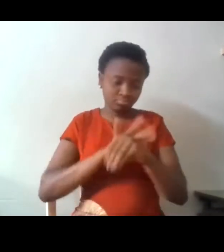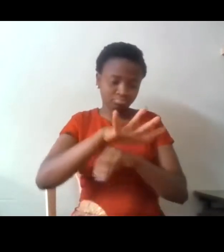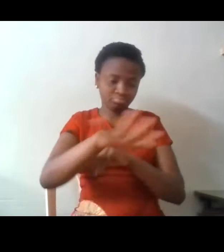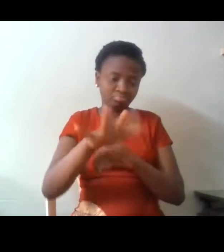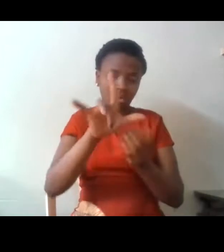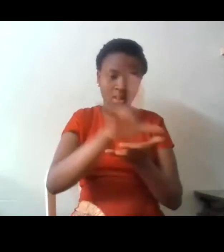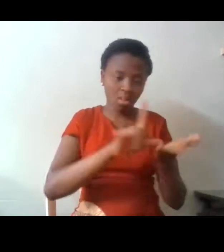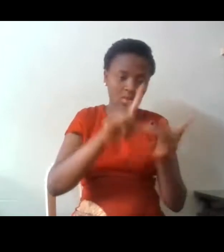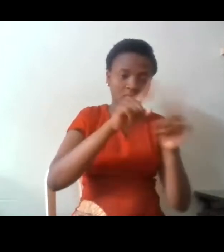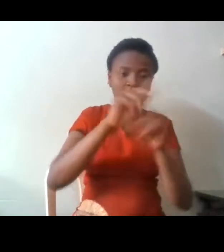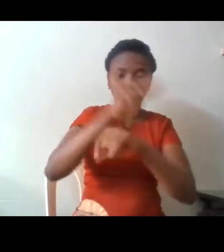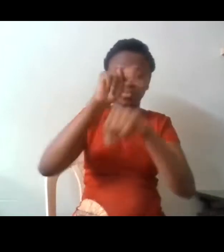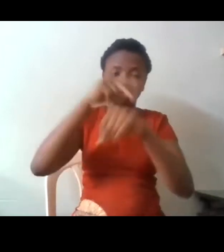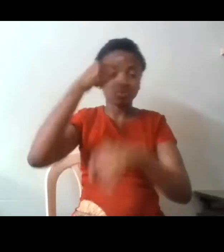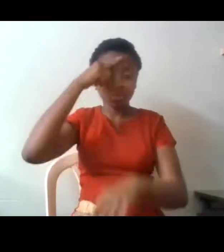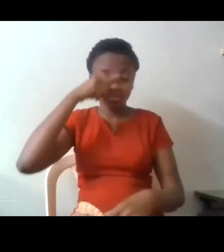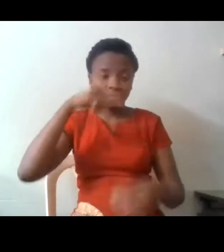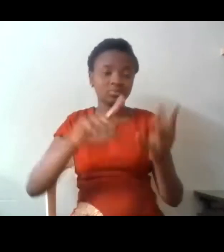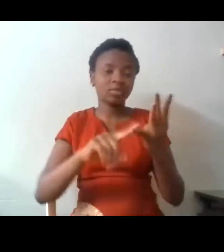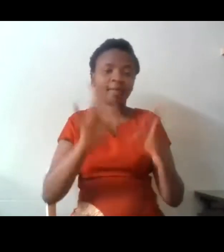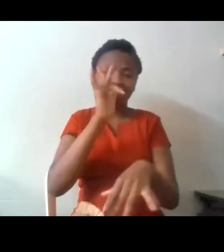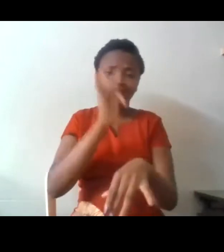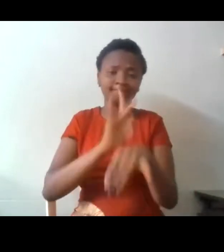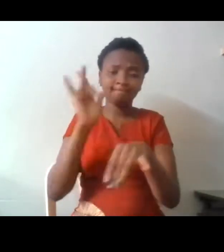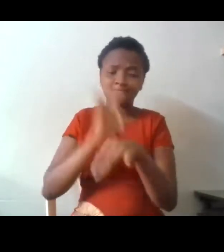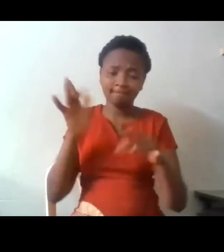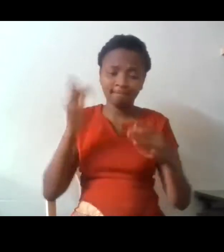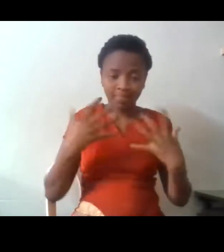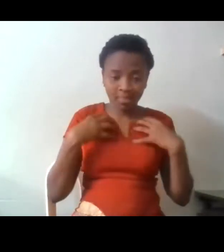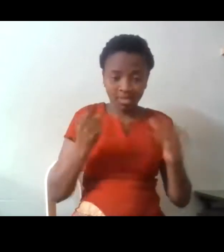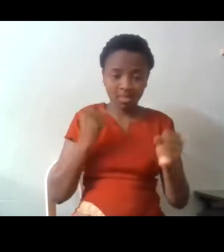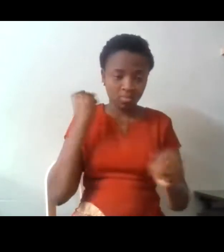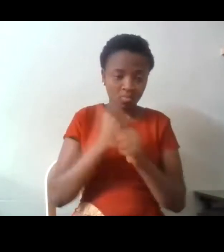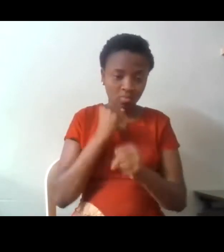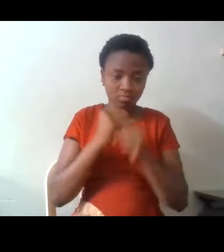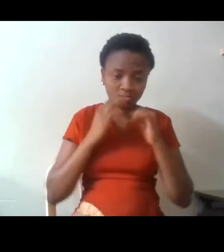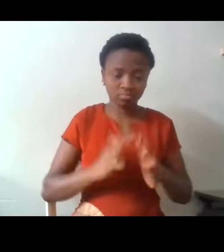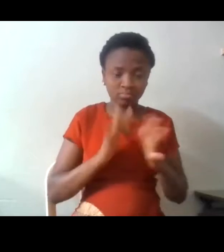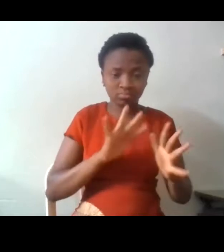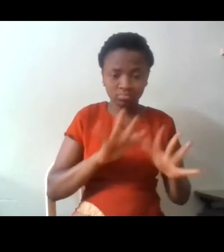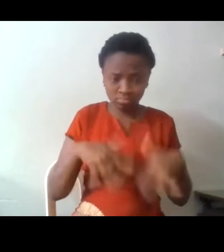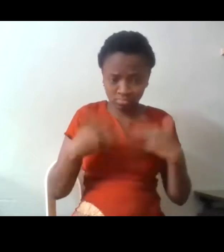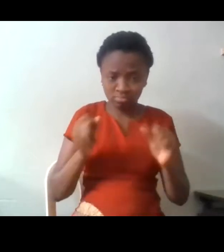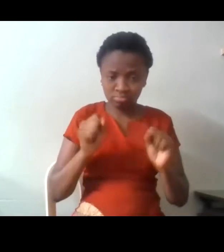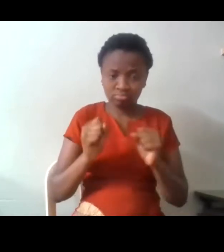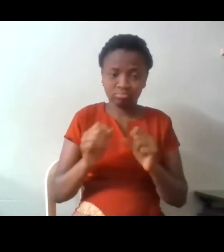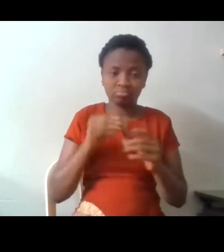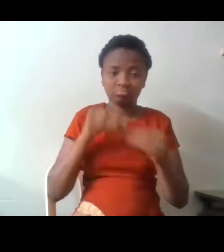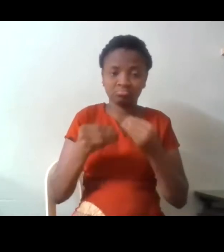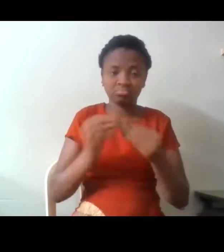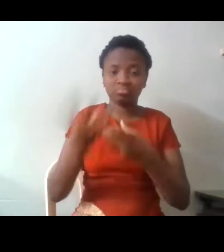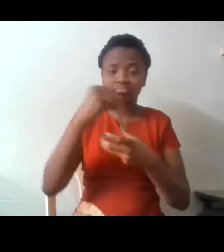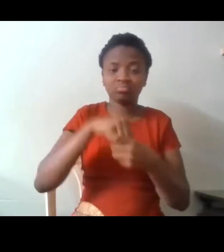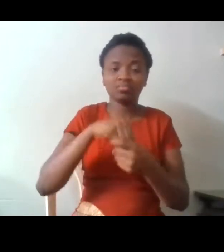national policies, sensitizing of health workers on disability inclusion, producing accessible and